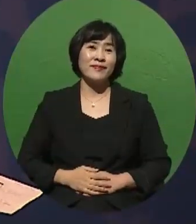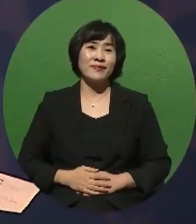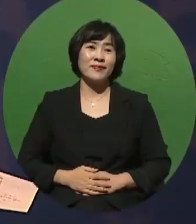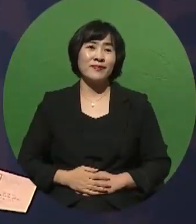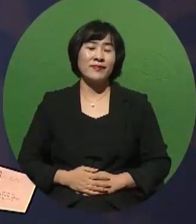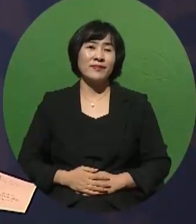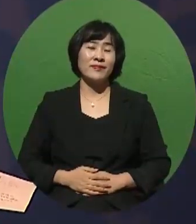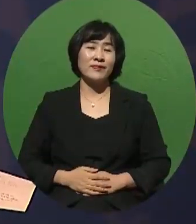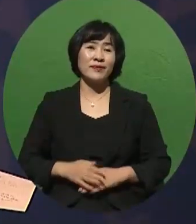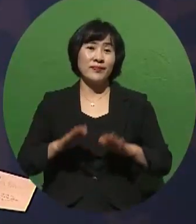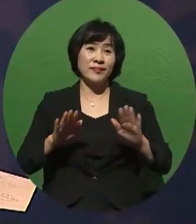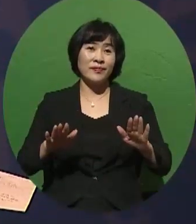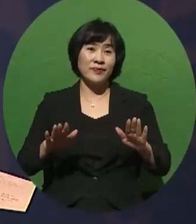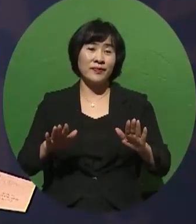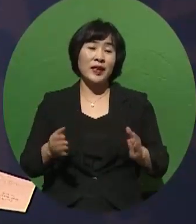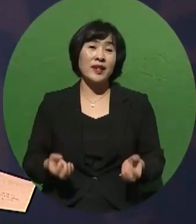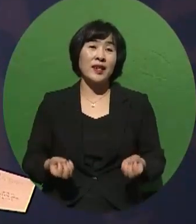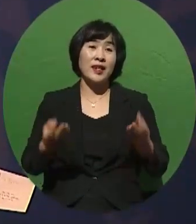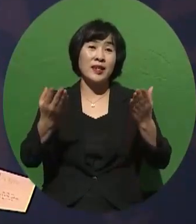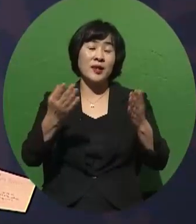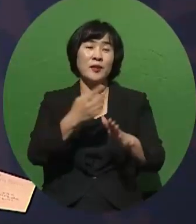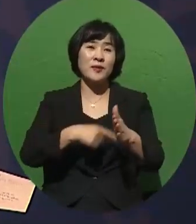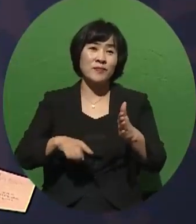be able to find the hint and